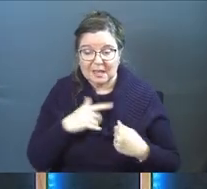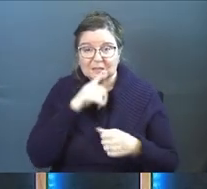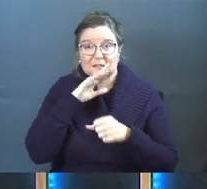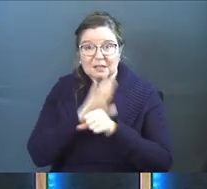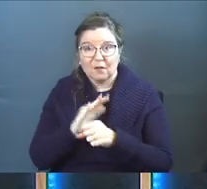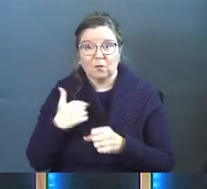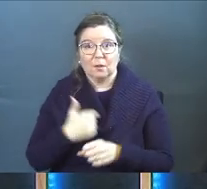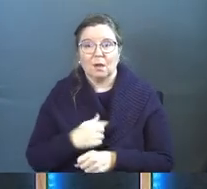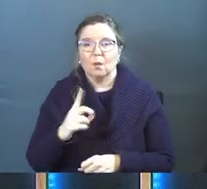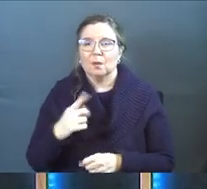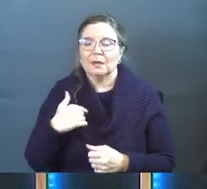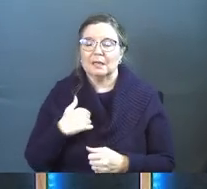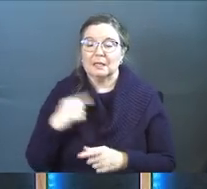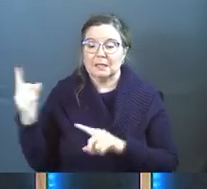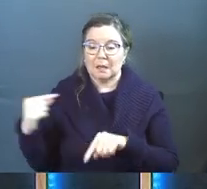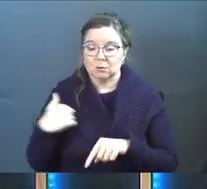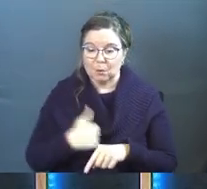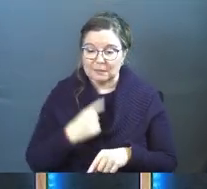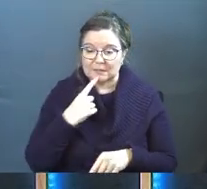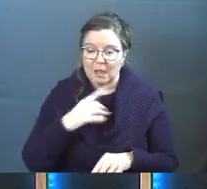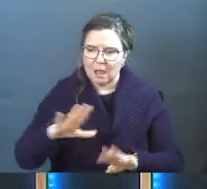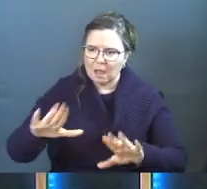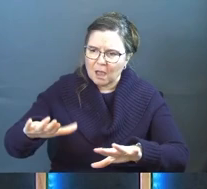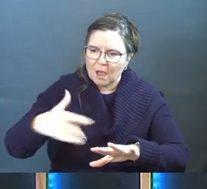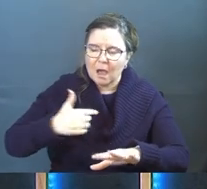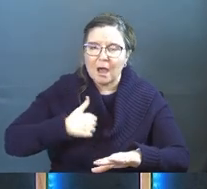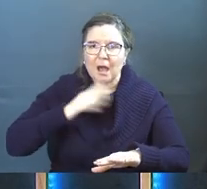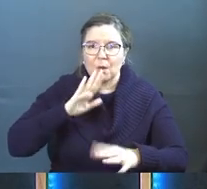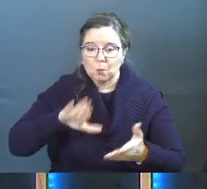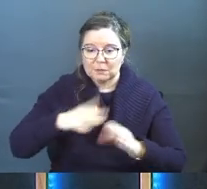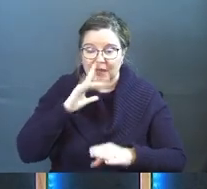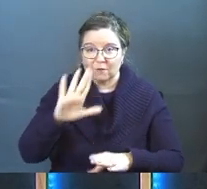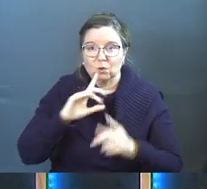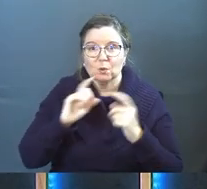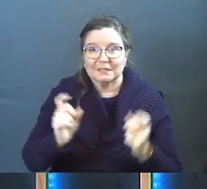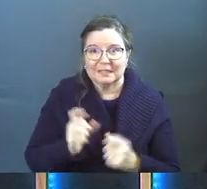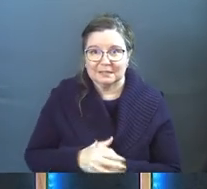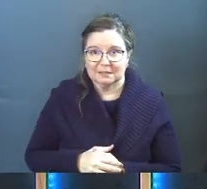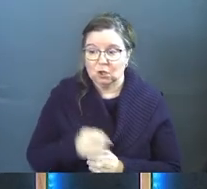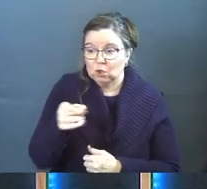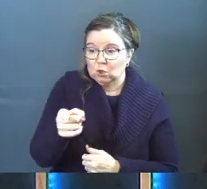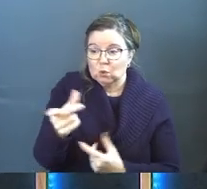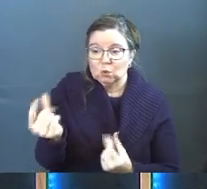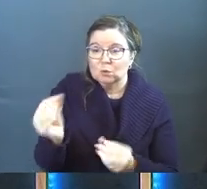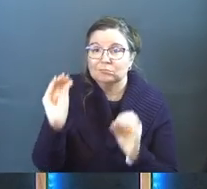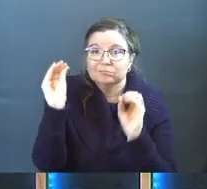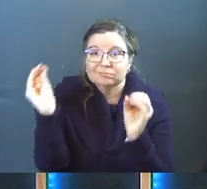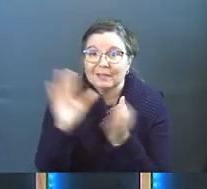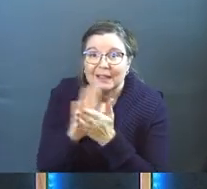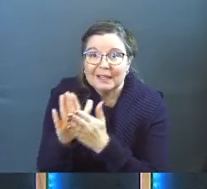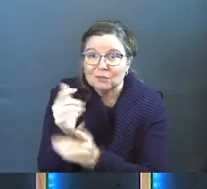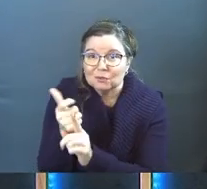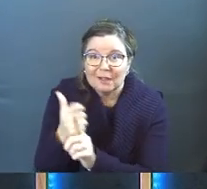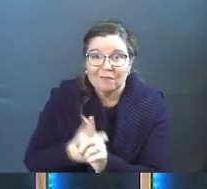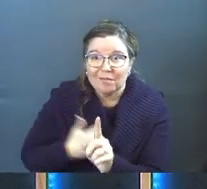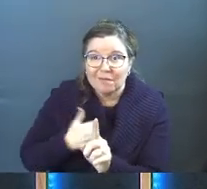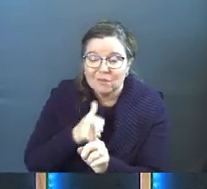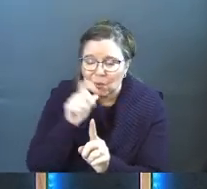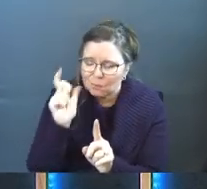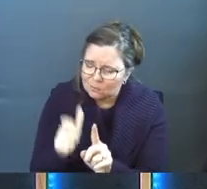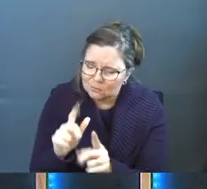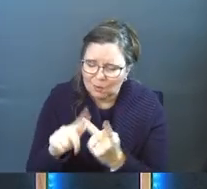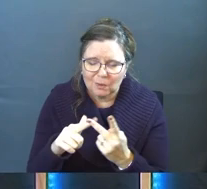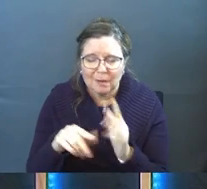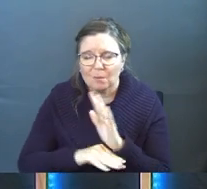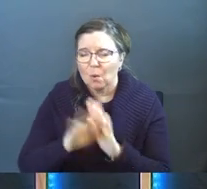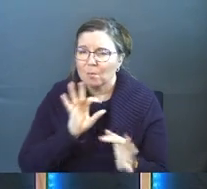covenant with us where he comes to us and says, hey, I'm going to die for your sins. You don't have to clean your life up. You don't have to